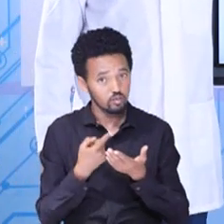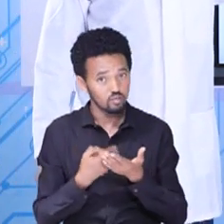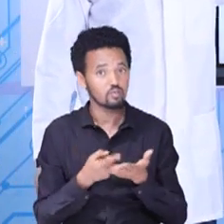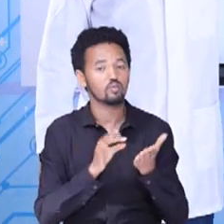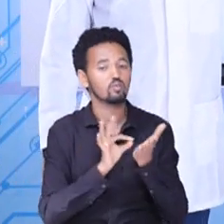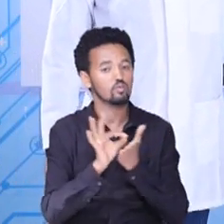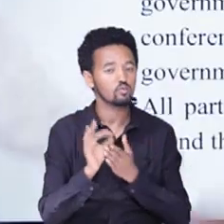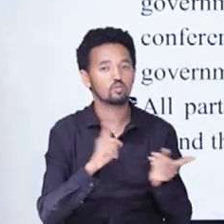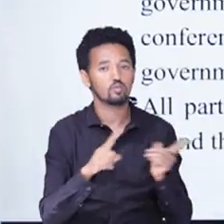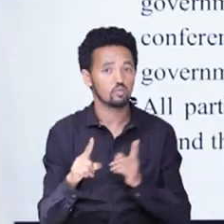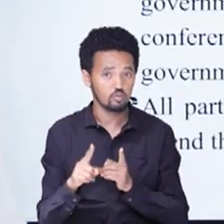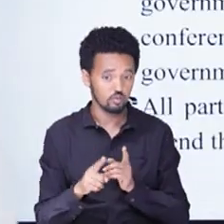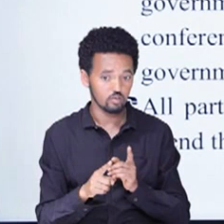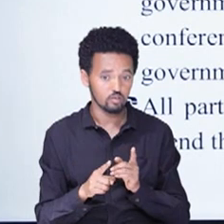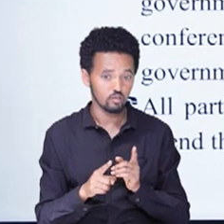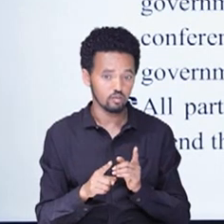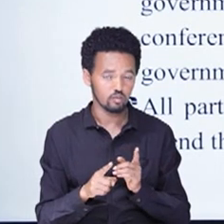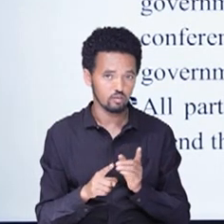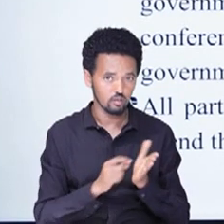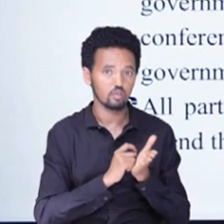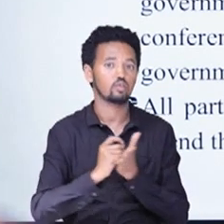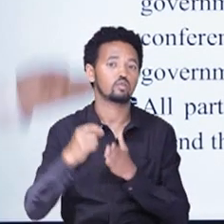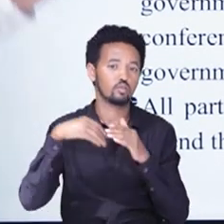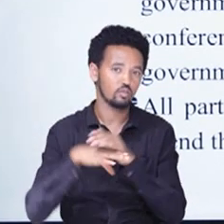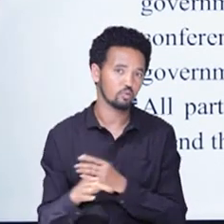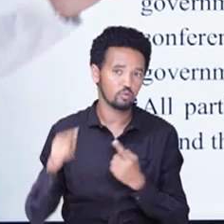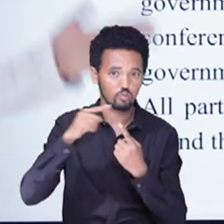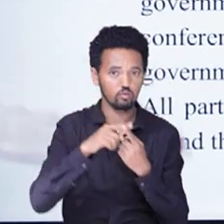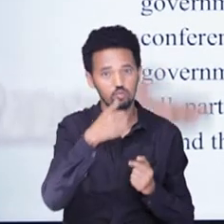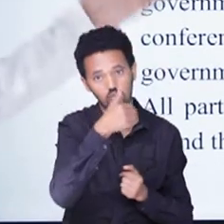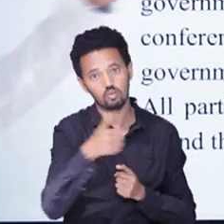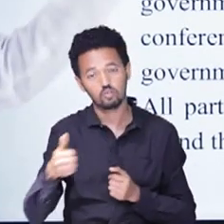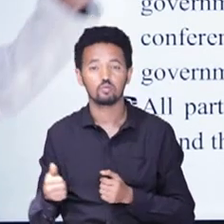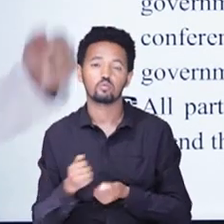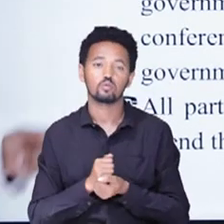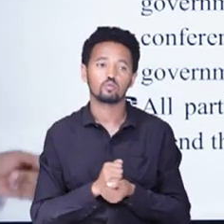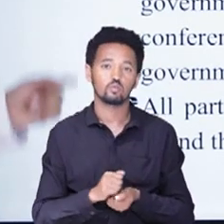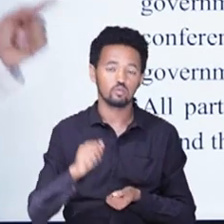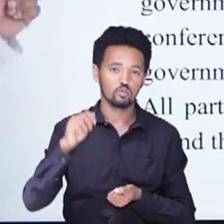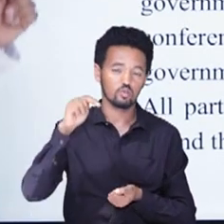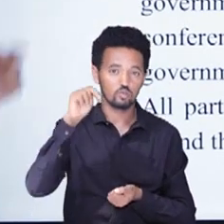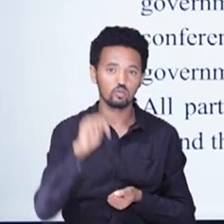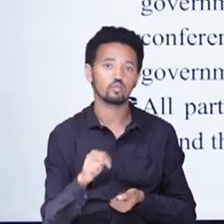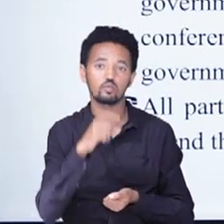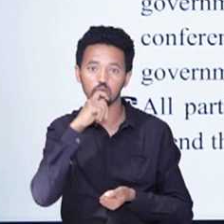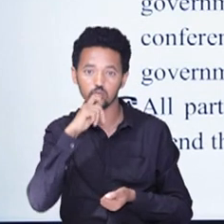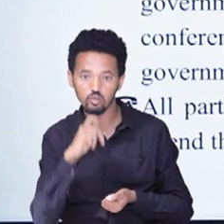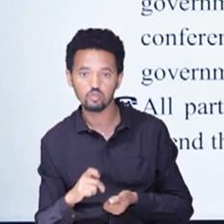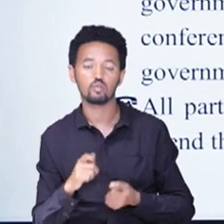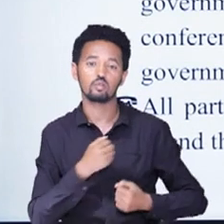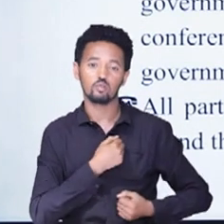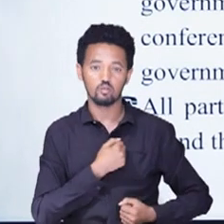1991, EPRDF force entered Addis Ababa with no resistance and brought to own Mengistu's